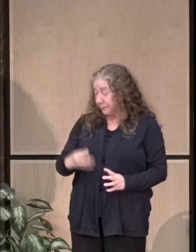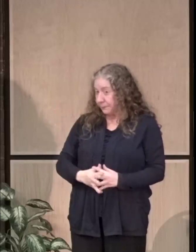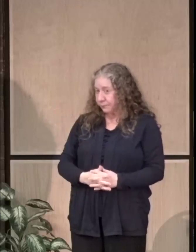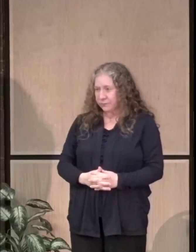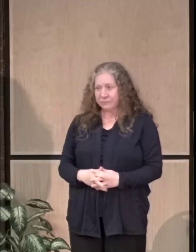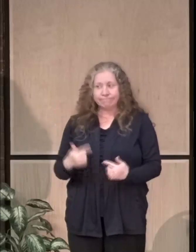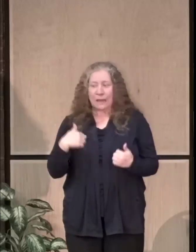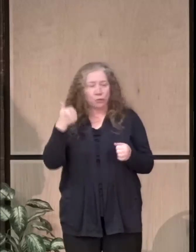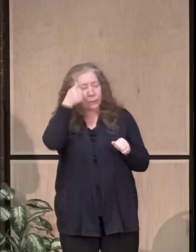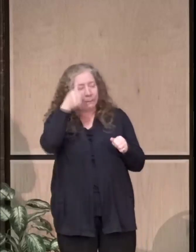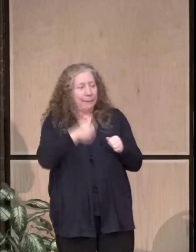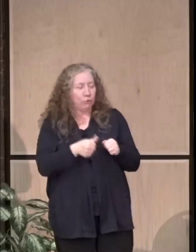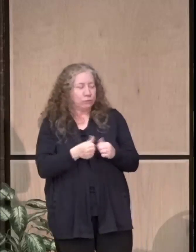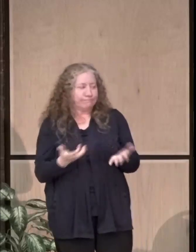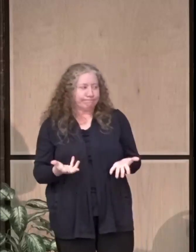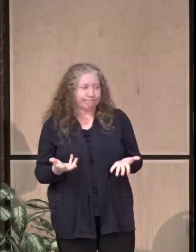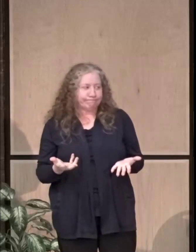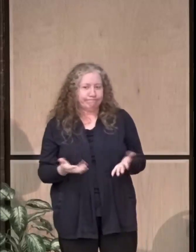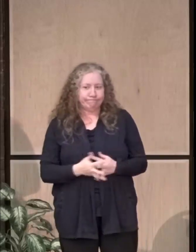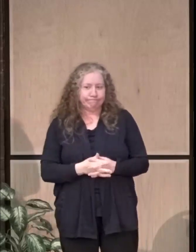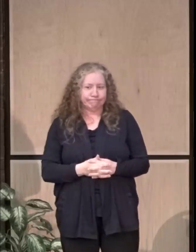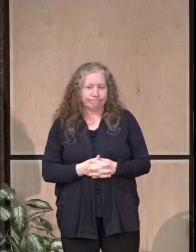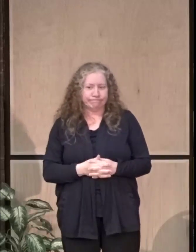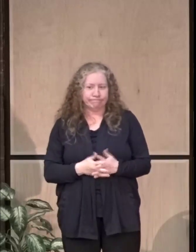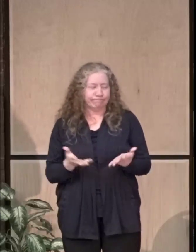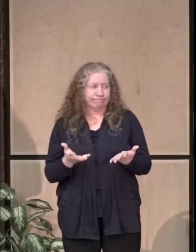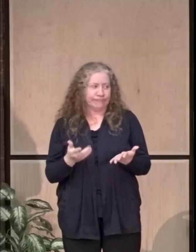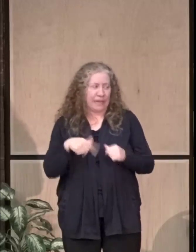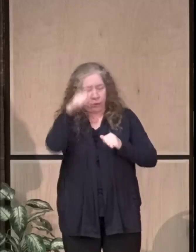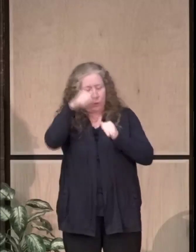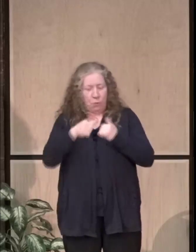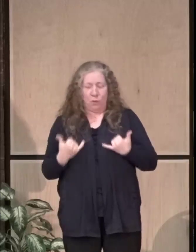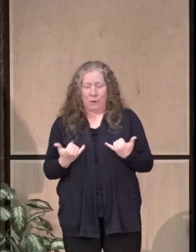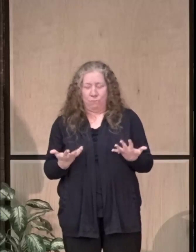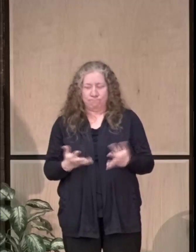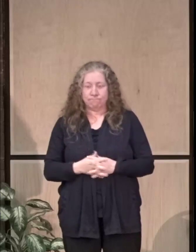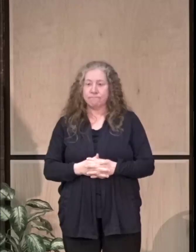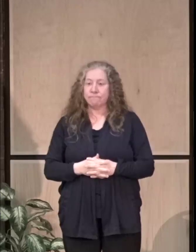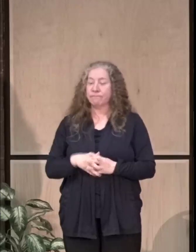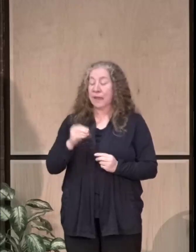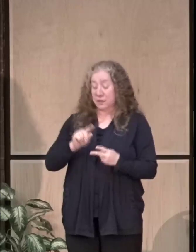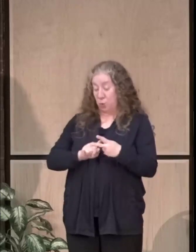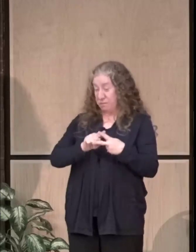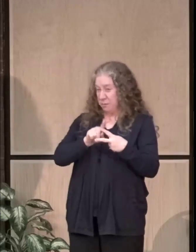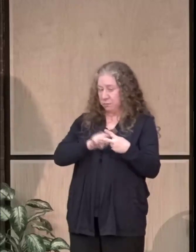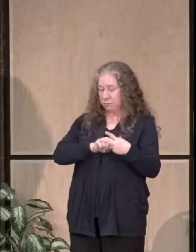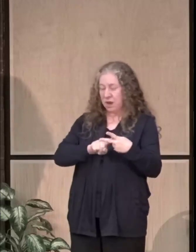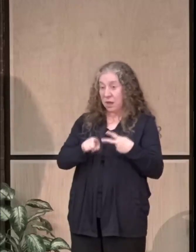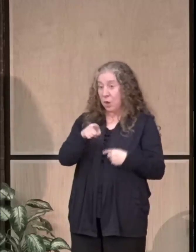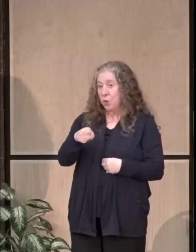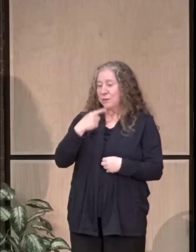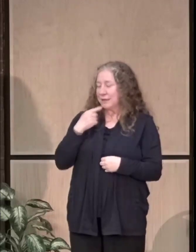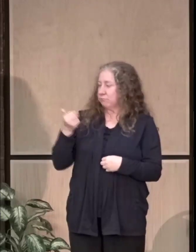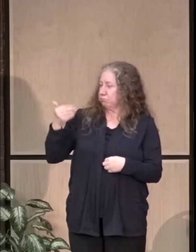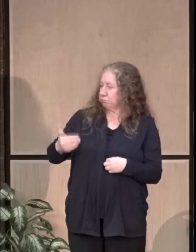I cannot recall if he was. Cannot recall at this time. And the other line is, you have said on a couple